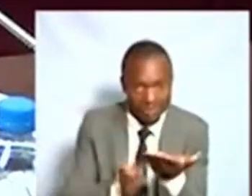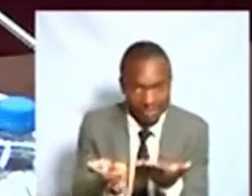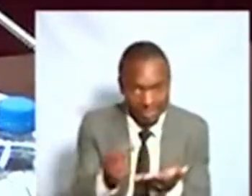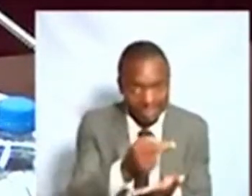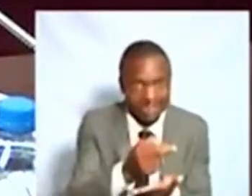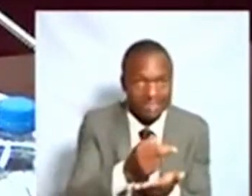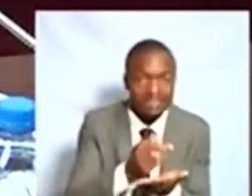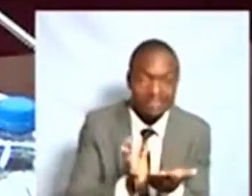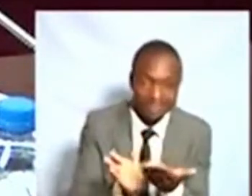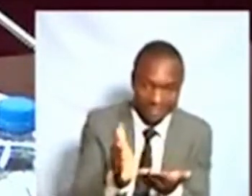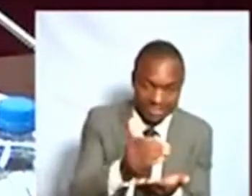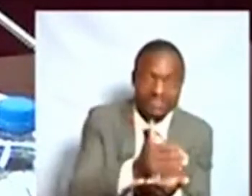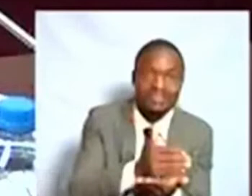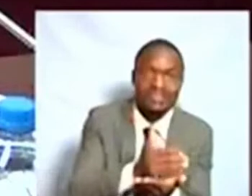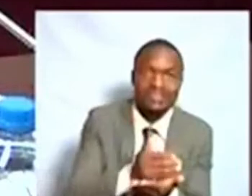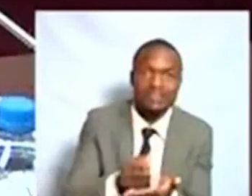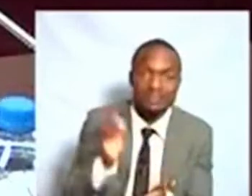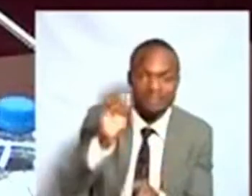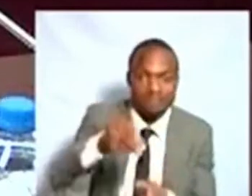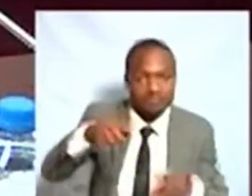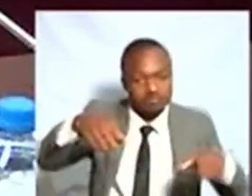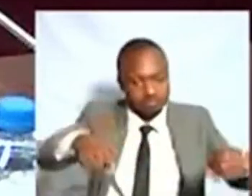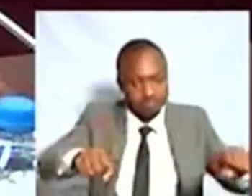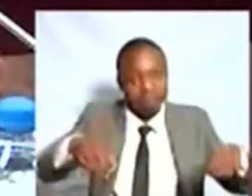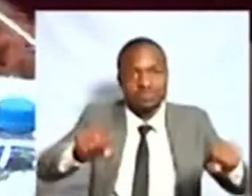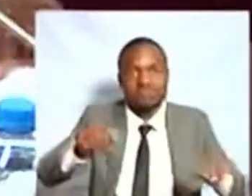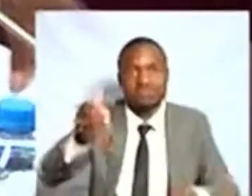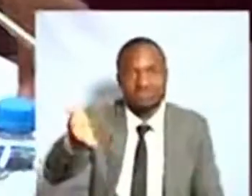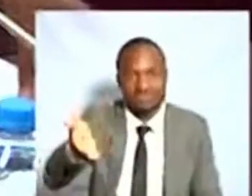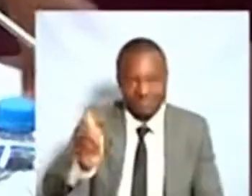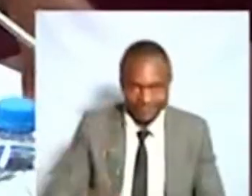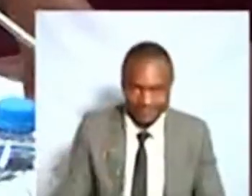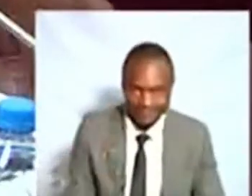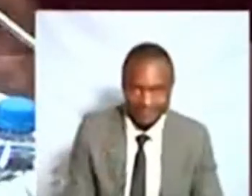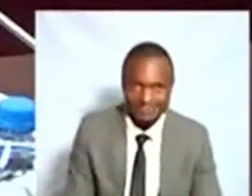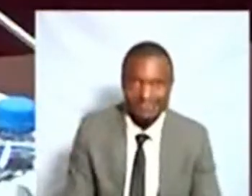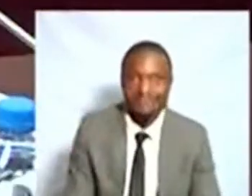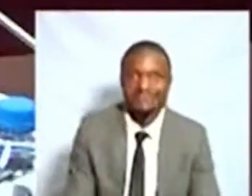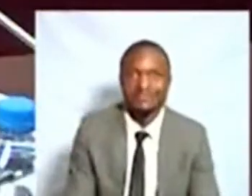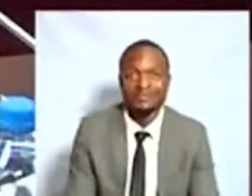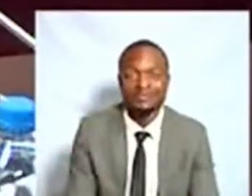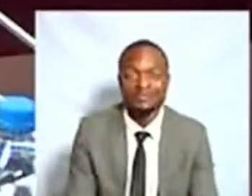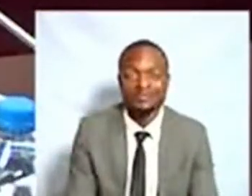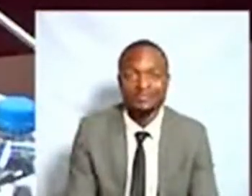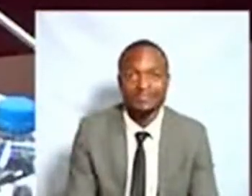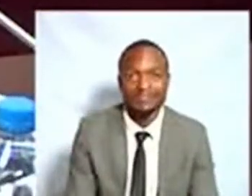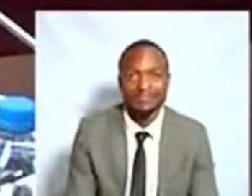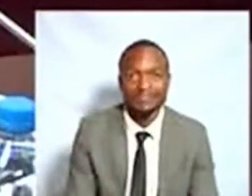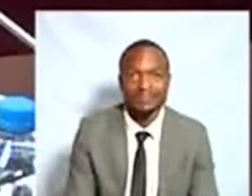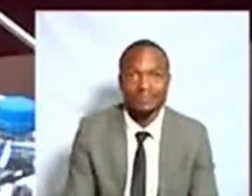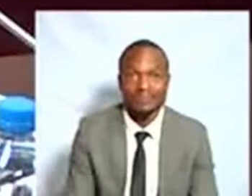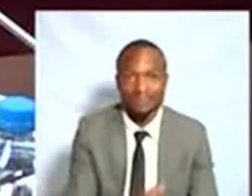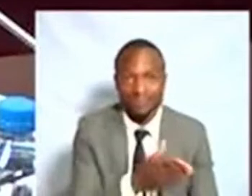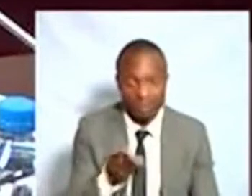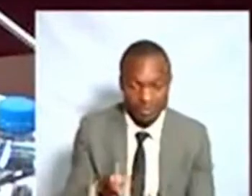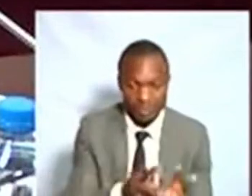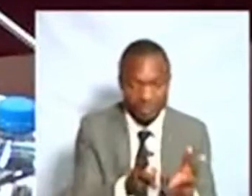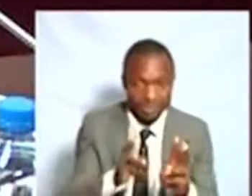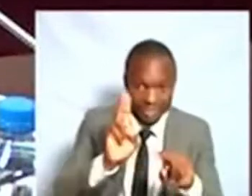we've also attached a motorbike, a motorcycle. The remedial measure,